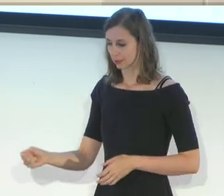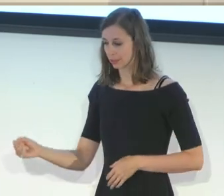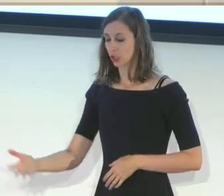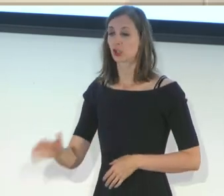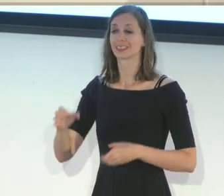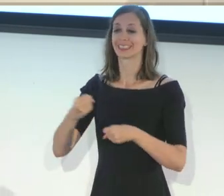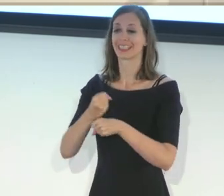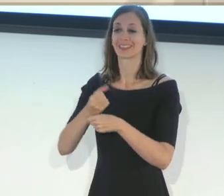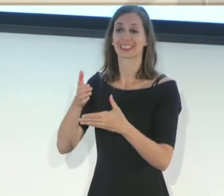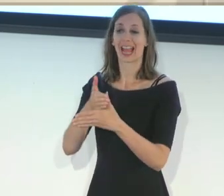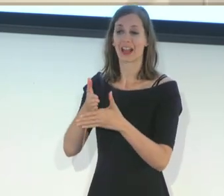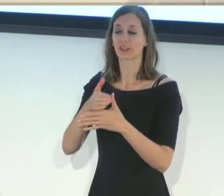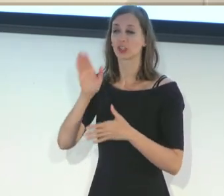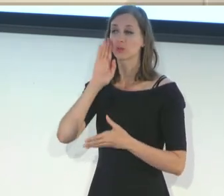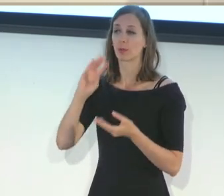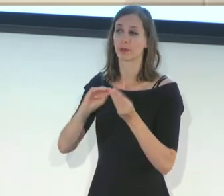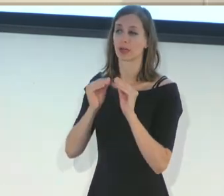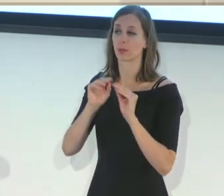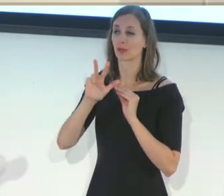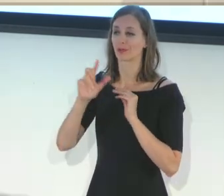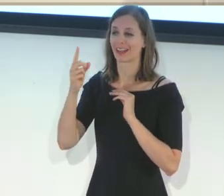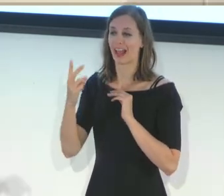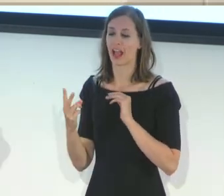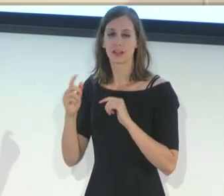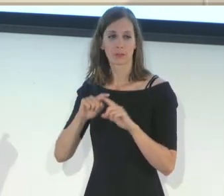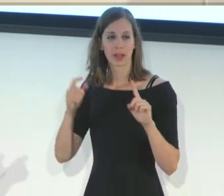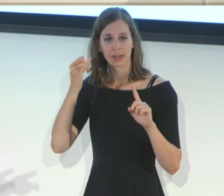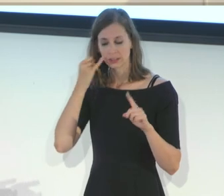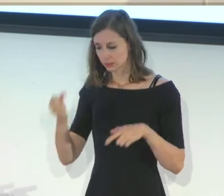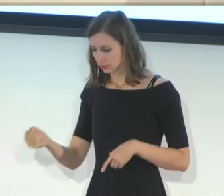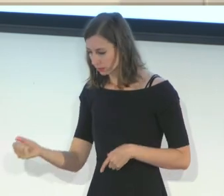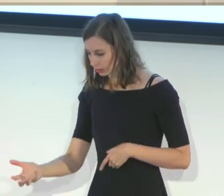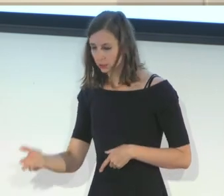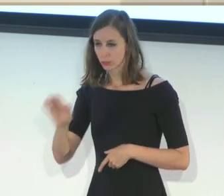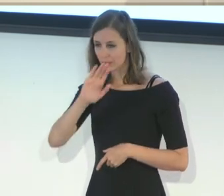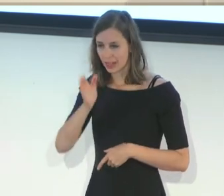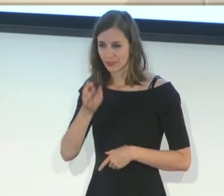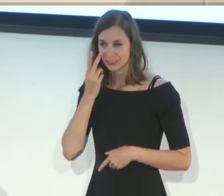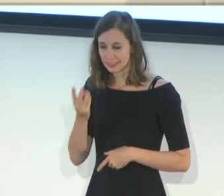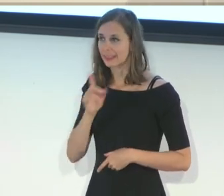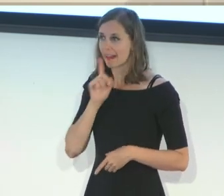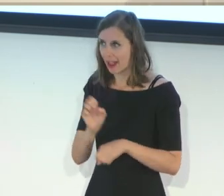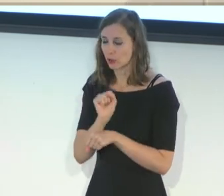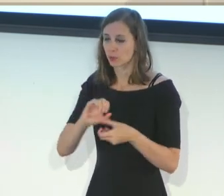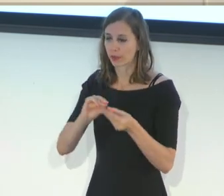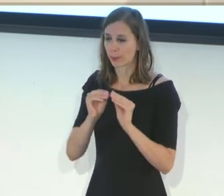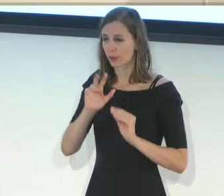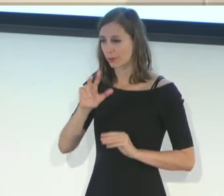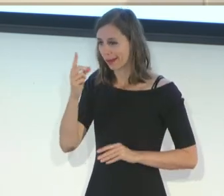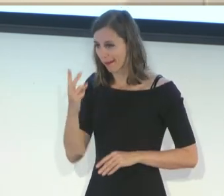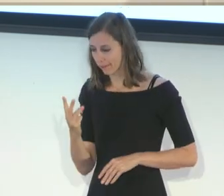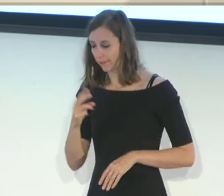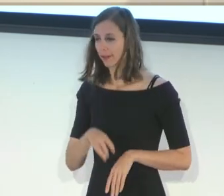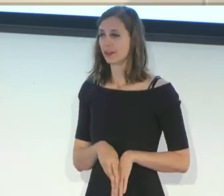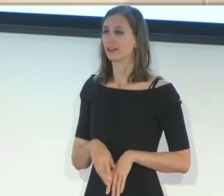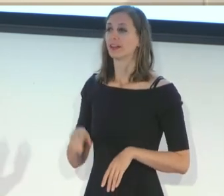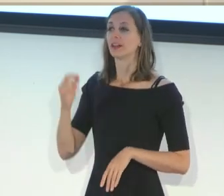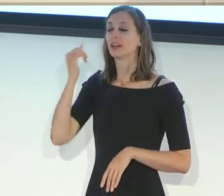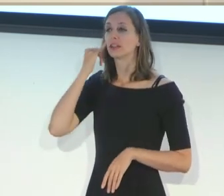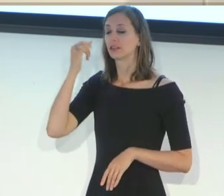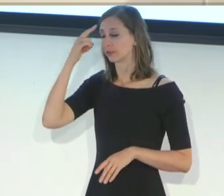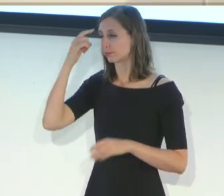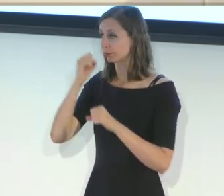But you're never going to see 3.5 on a 6-sided standard die. And if you think about the human population, it's similar. There's